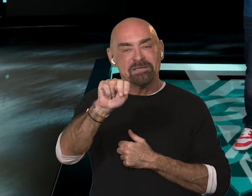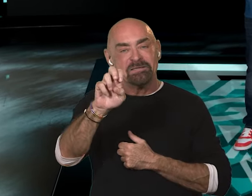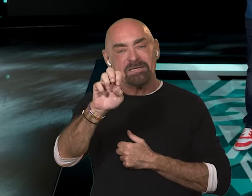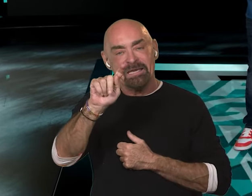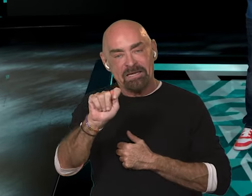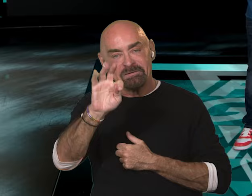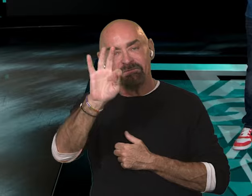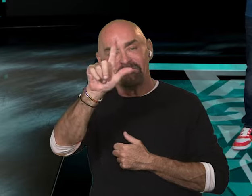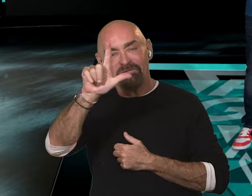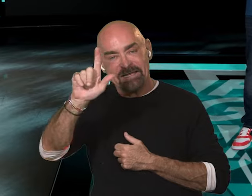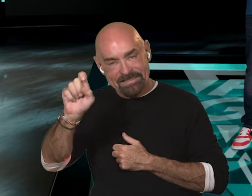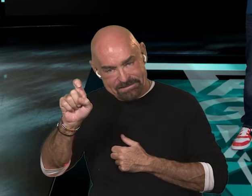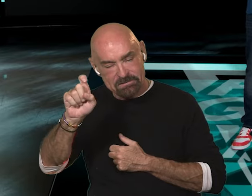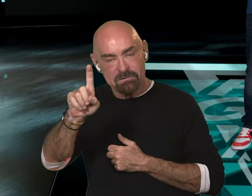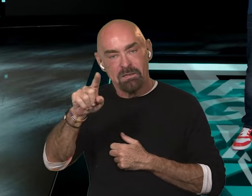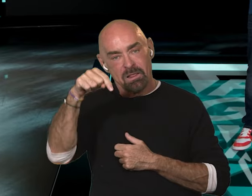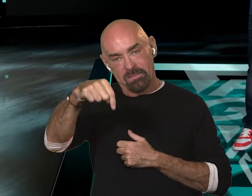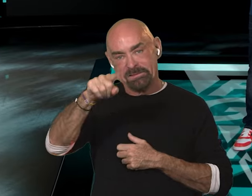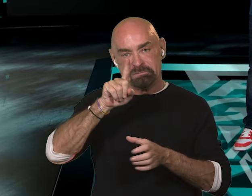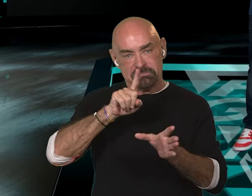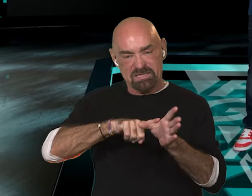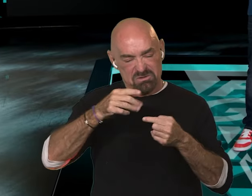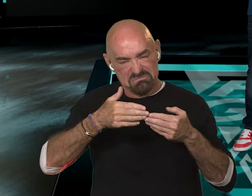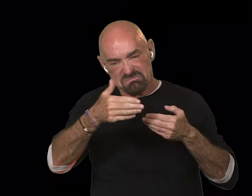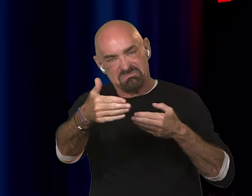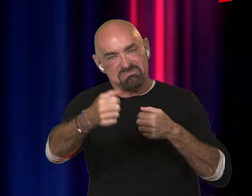the new games coming to the platform later this year.